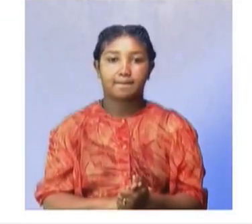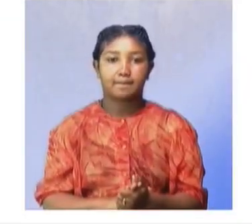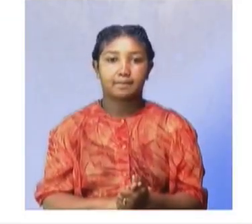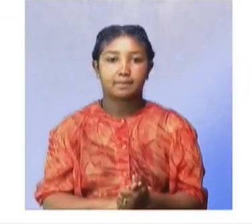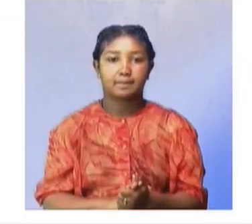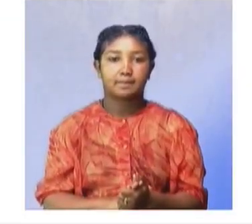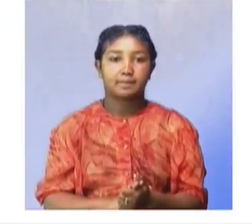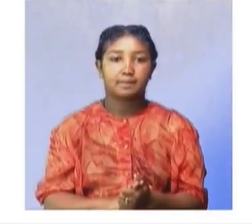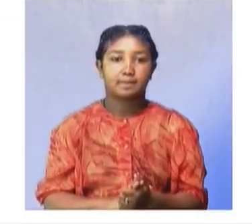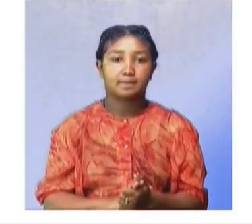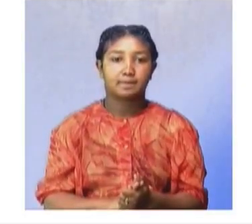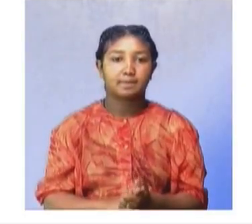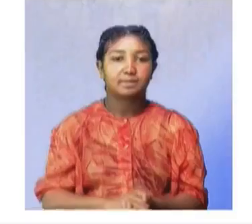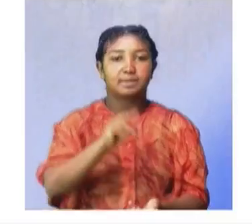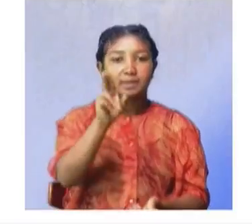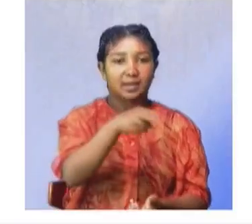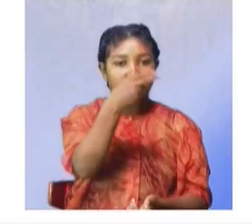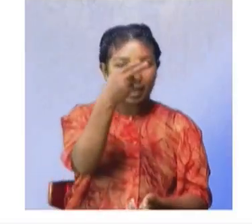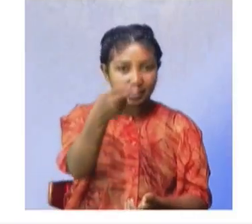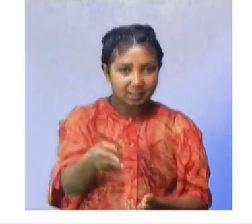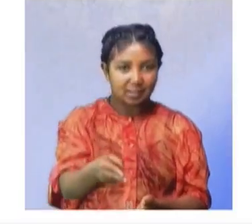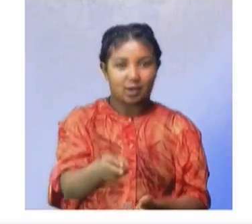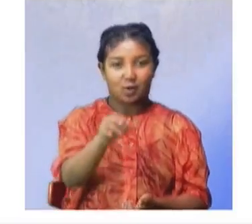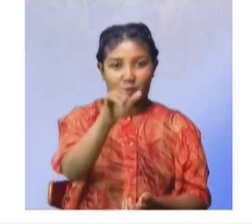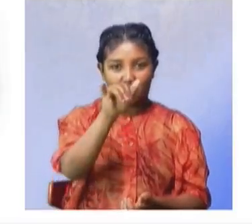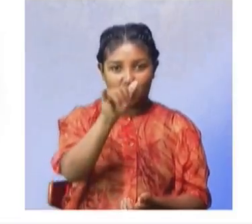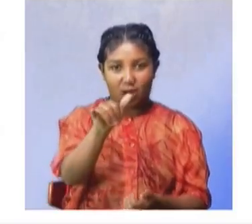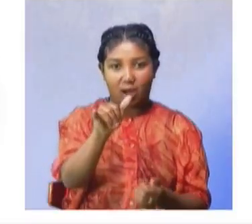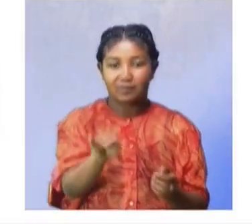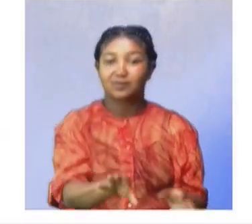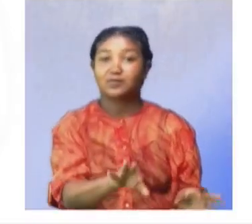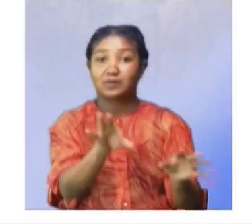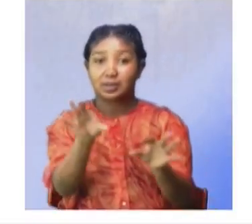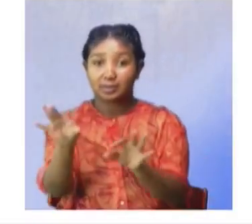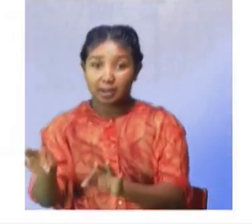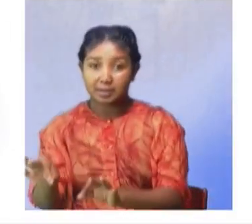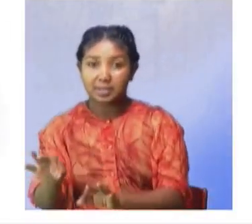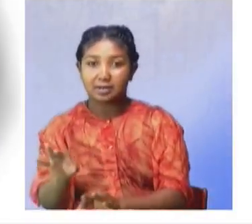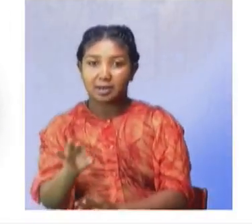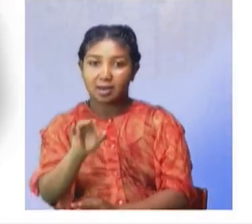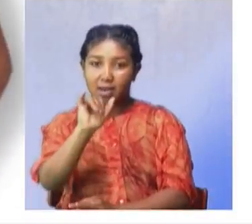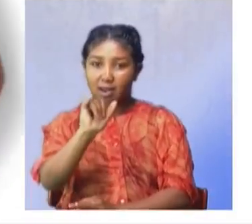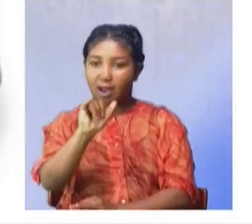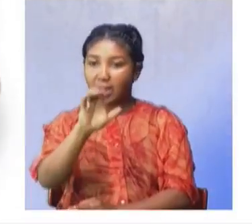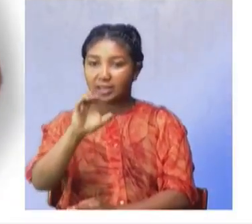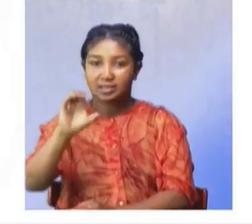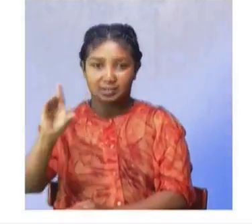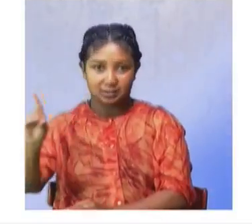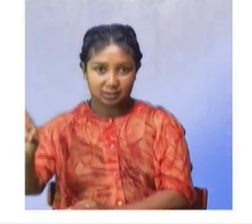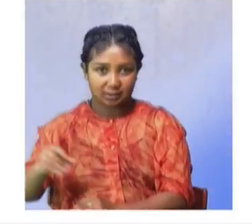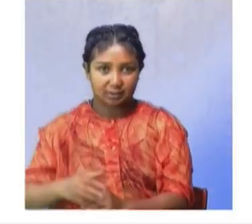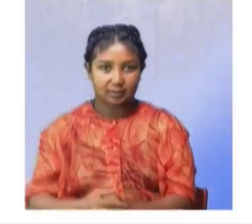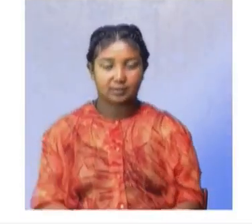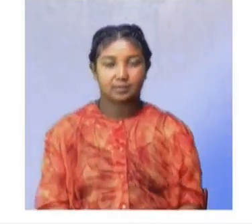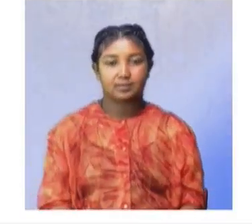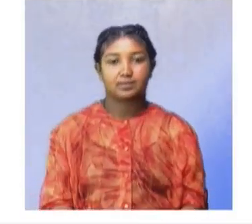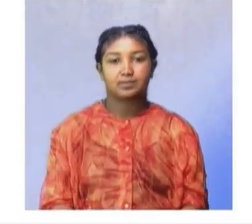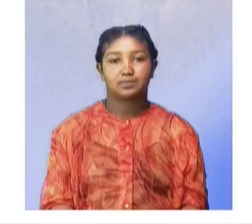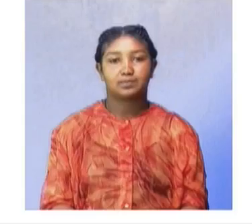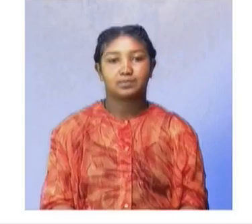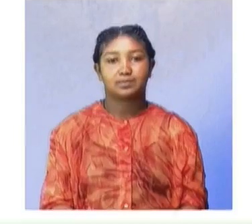We just cancel y and adding ied.